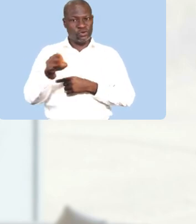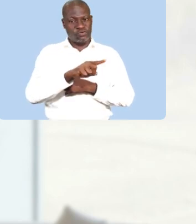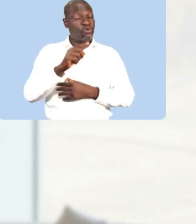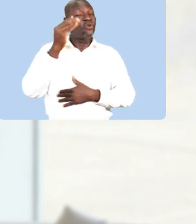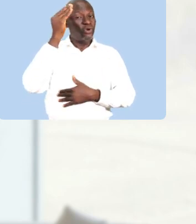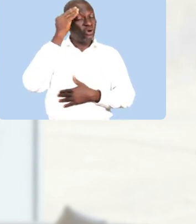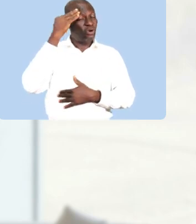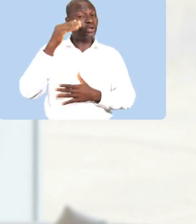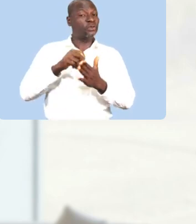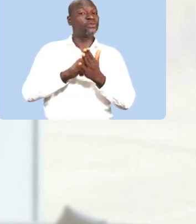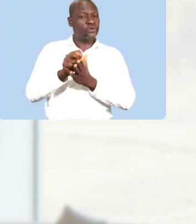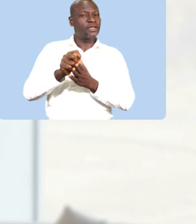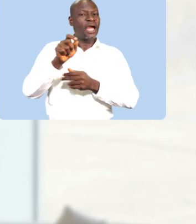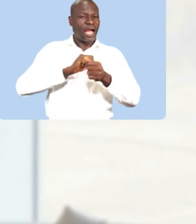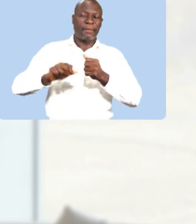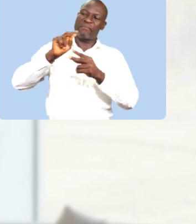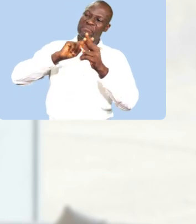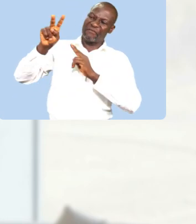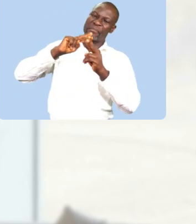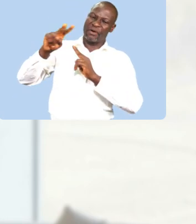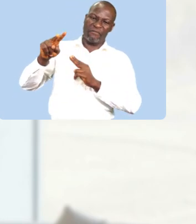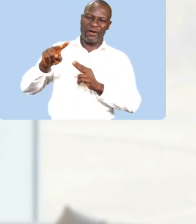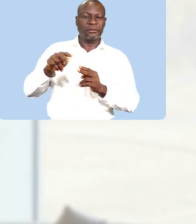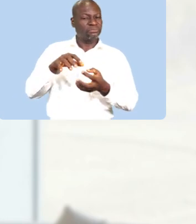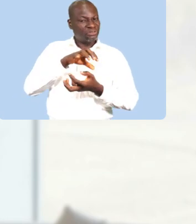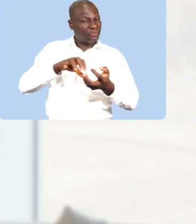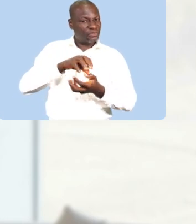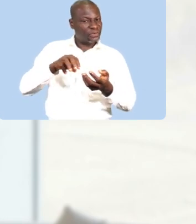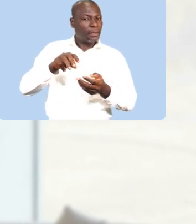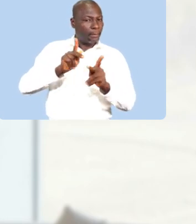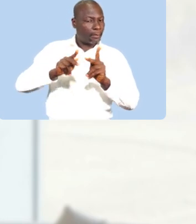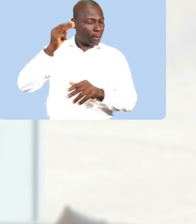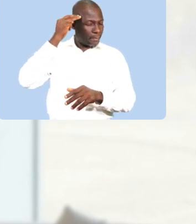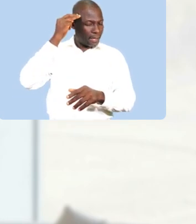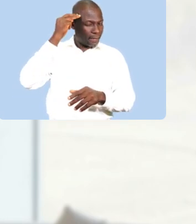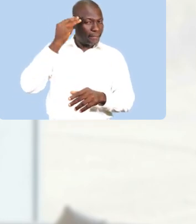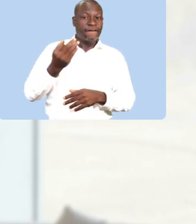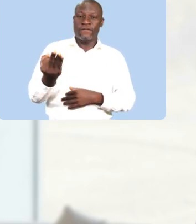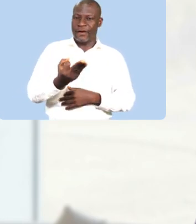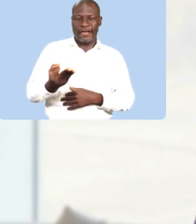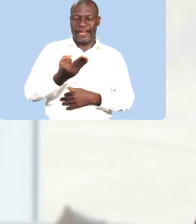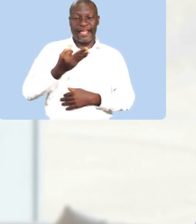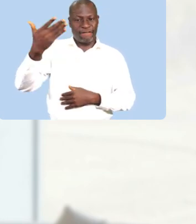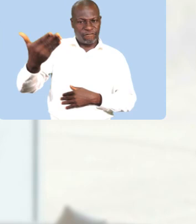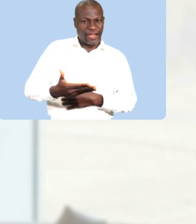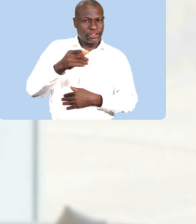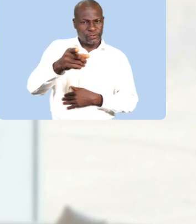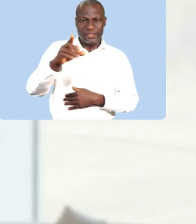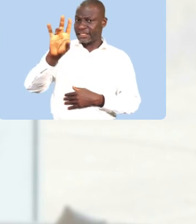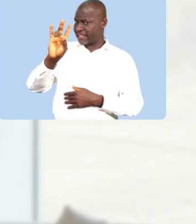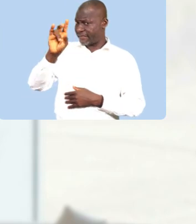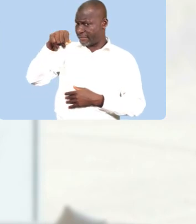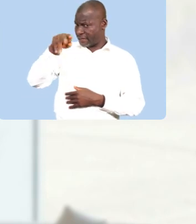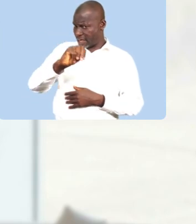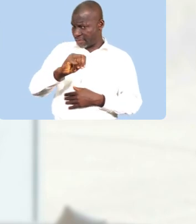fwei ade edada enipa Tiarade boa ifiada ebei me tonsa efrao kesekese 7 p.m.